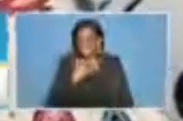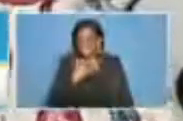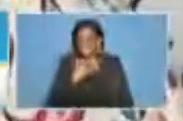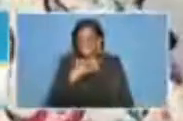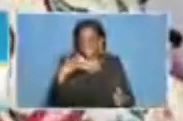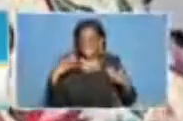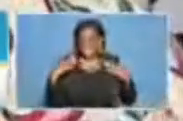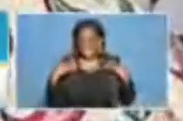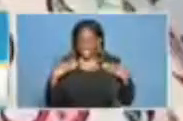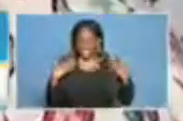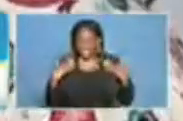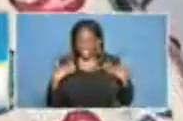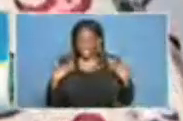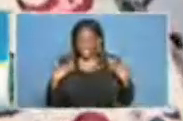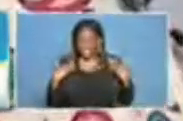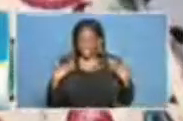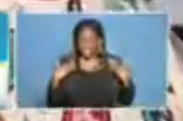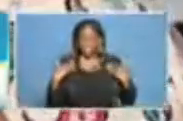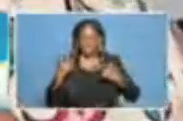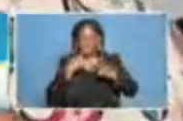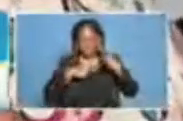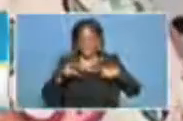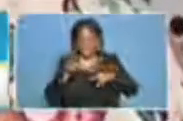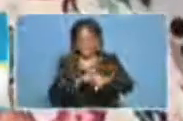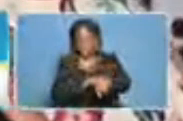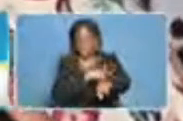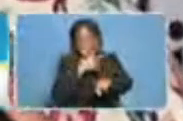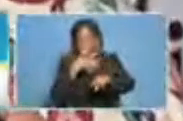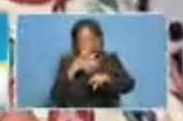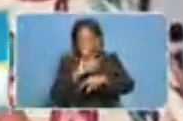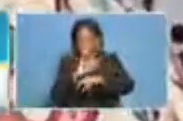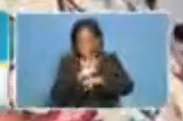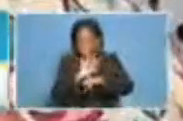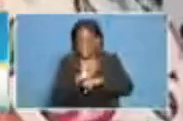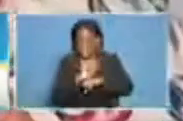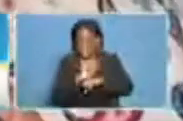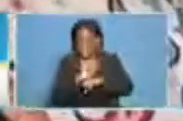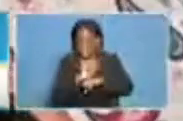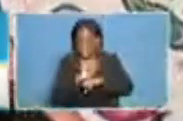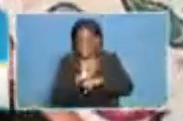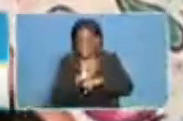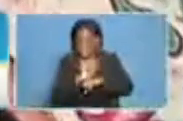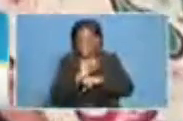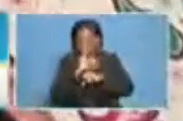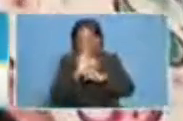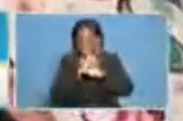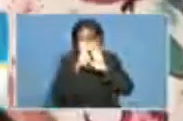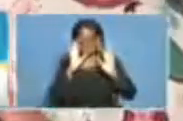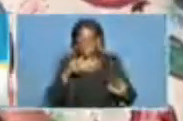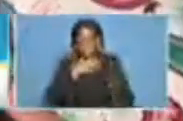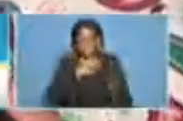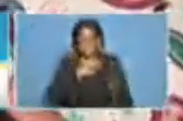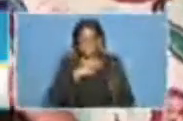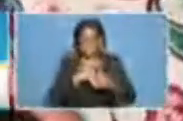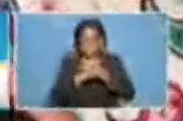glad. Anything to help Long Island, let's say my family and everybody else. And we're going to provide a lot of jobs for